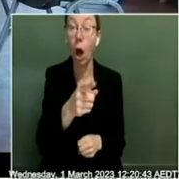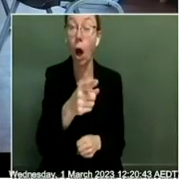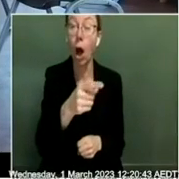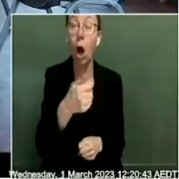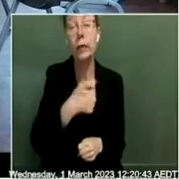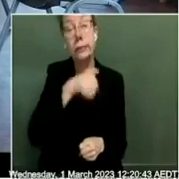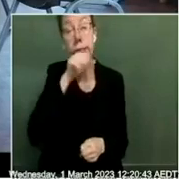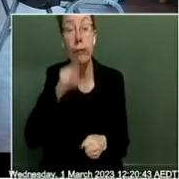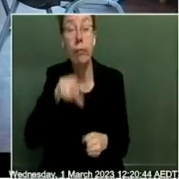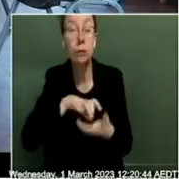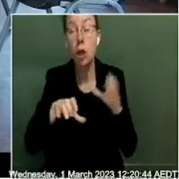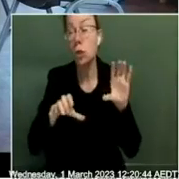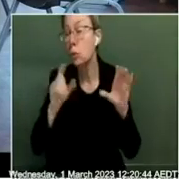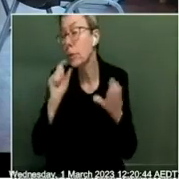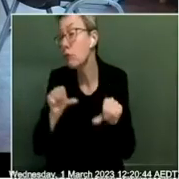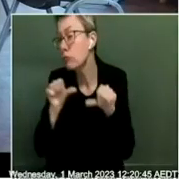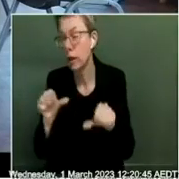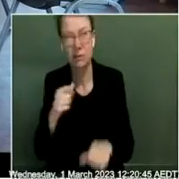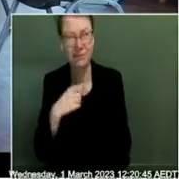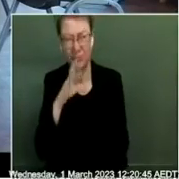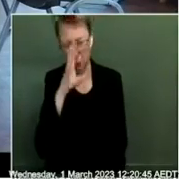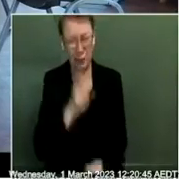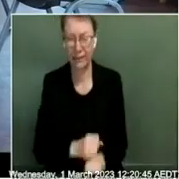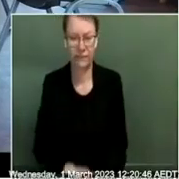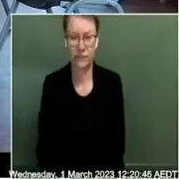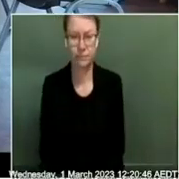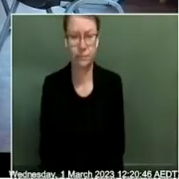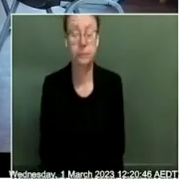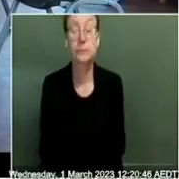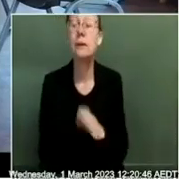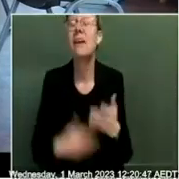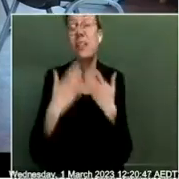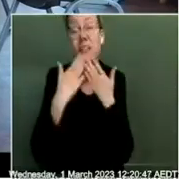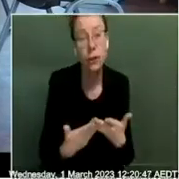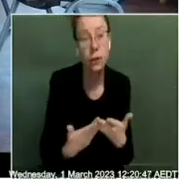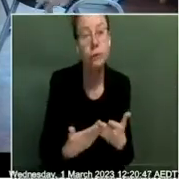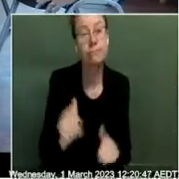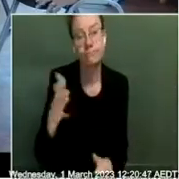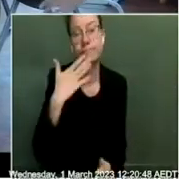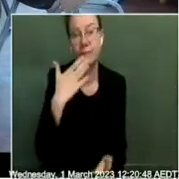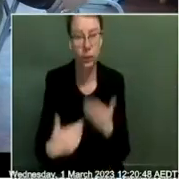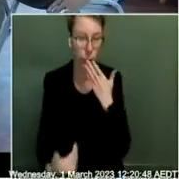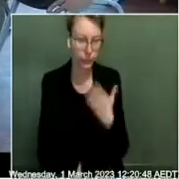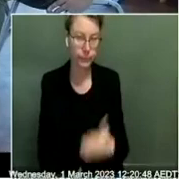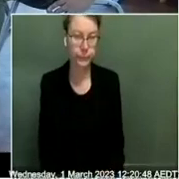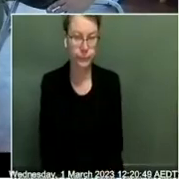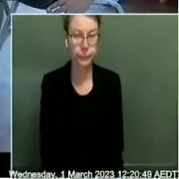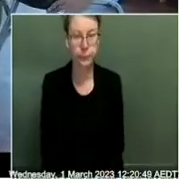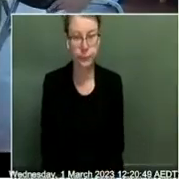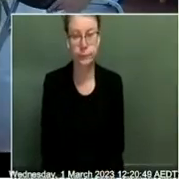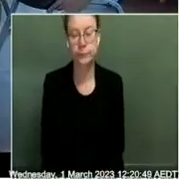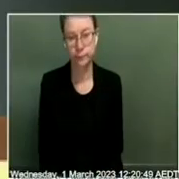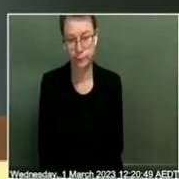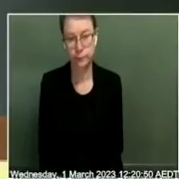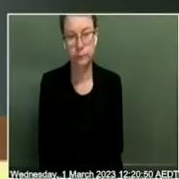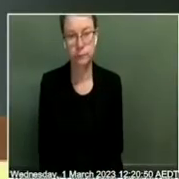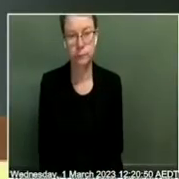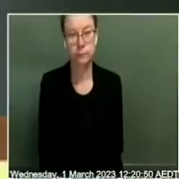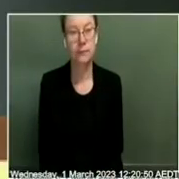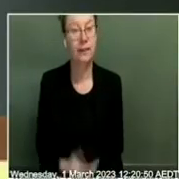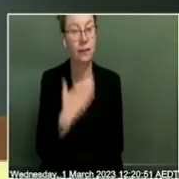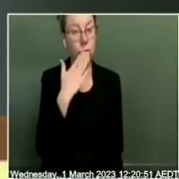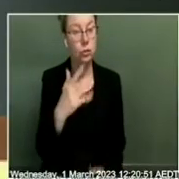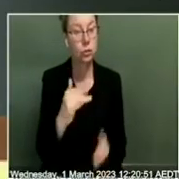Thank you. Thank you, guys. Thanks, guys. Thanks, thanks, Evan. Thank you. Maggie, Sue and Tim. I think we need a cup of tea break. Oh, I